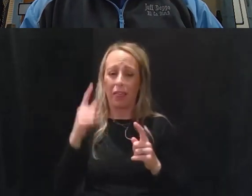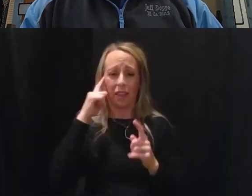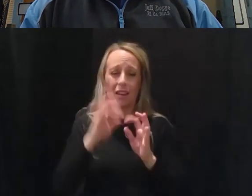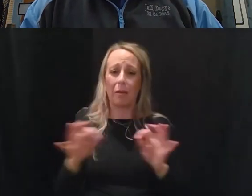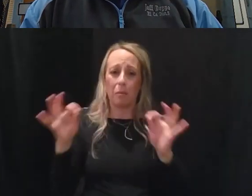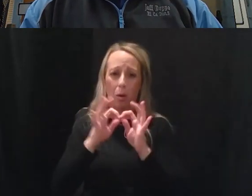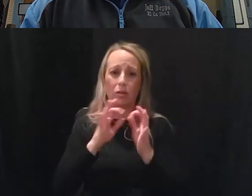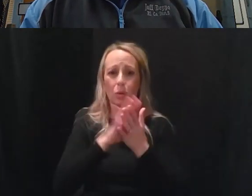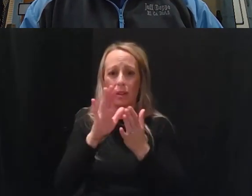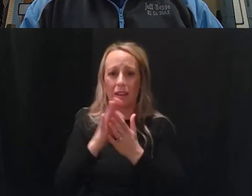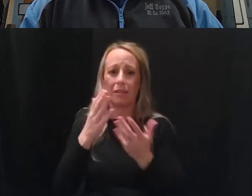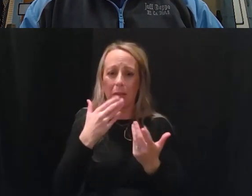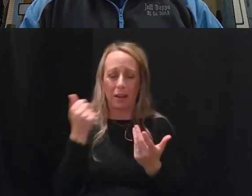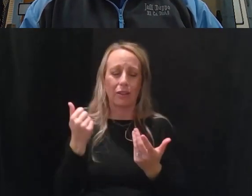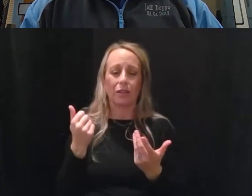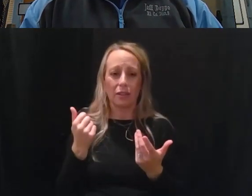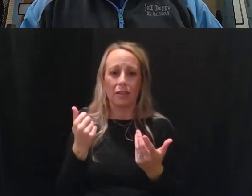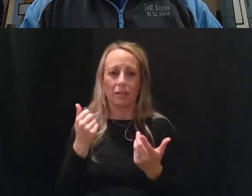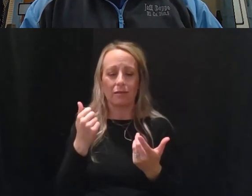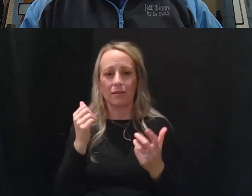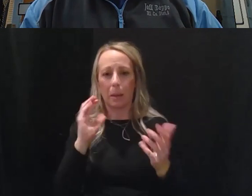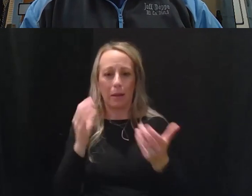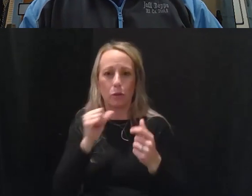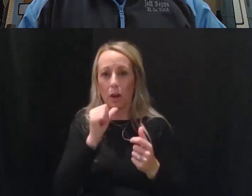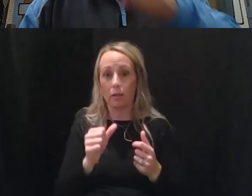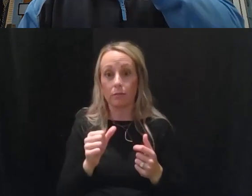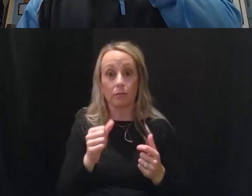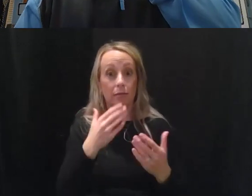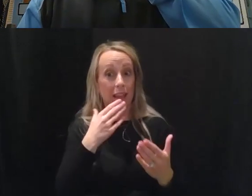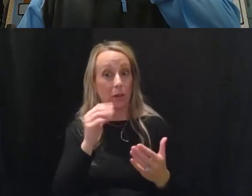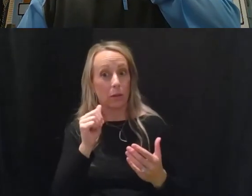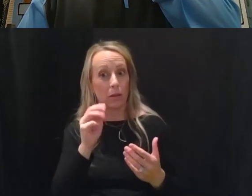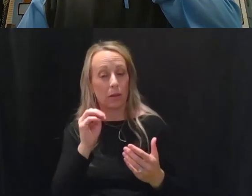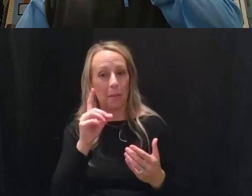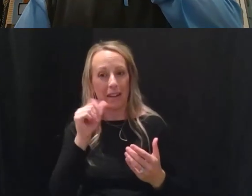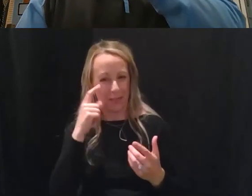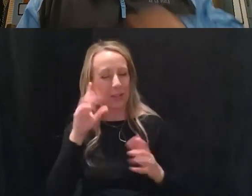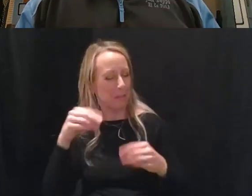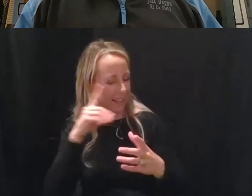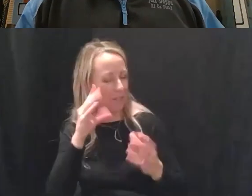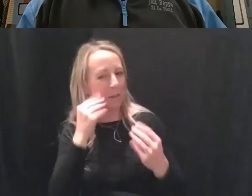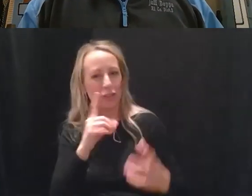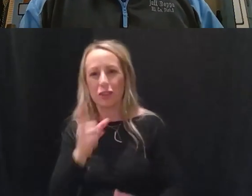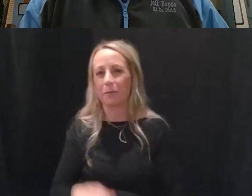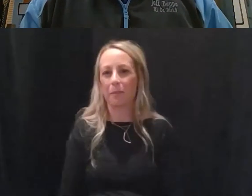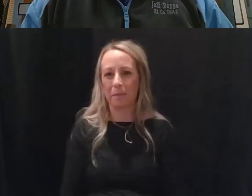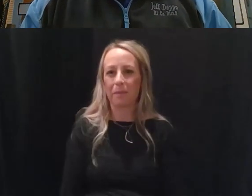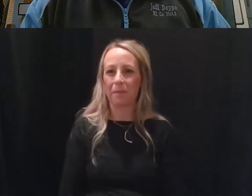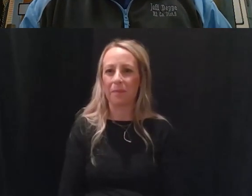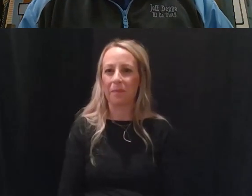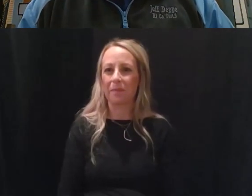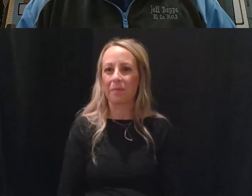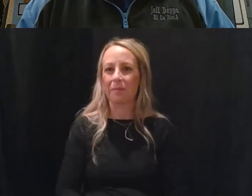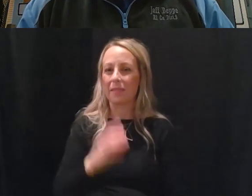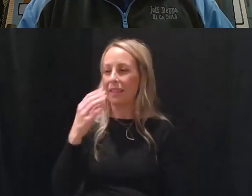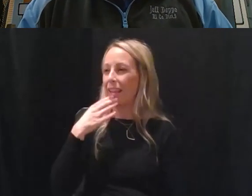safe. Thank you, Amanda, for supplying that information. Well, thank you, Jeff,